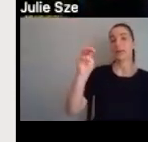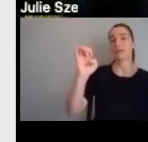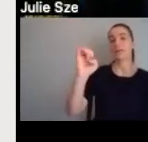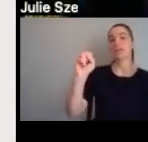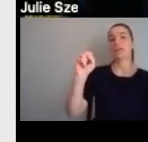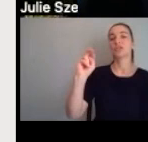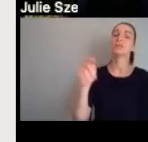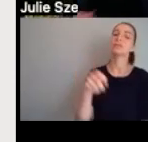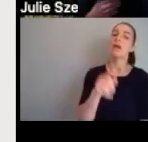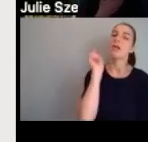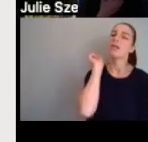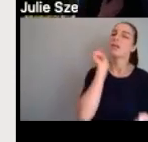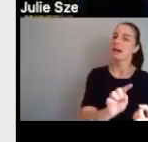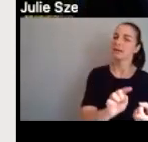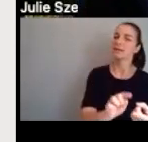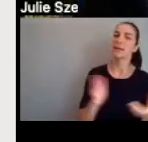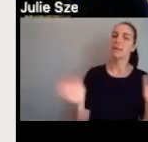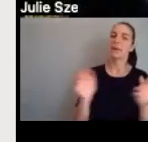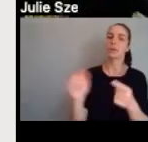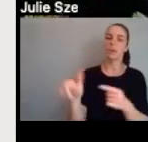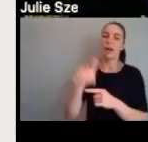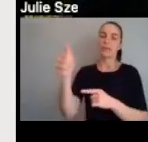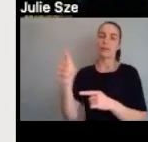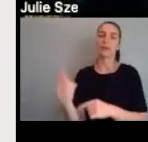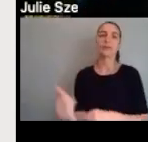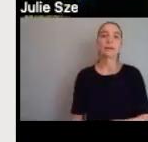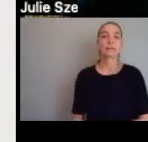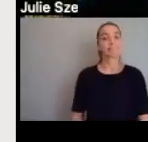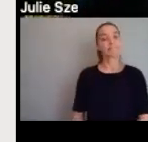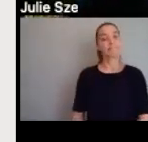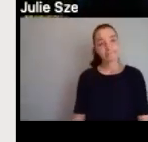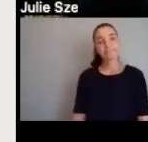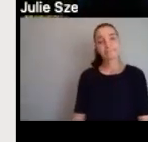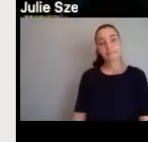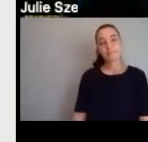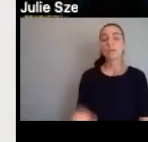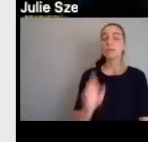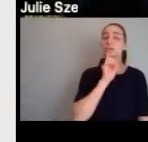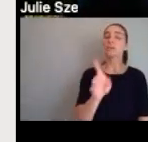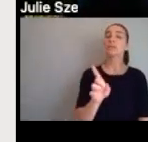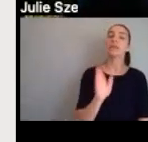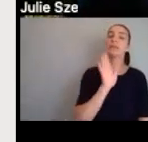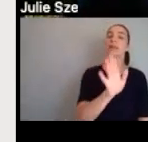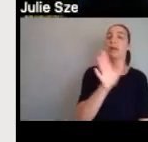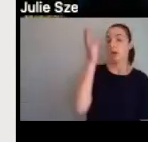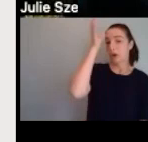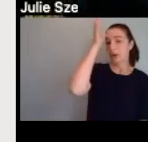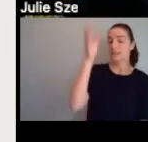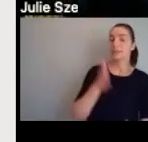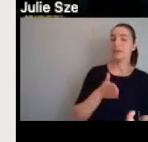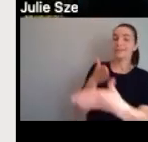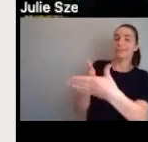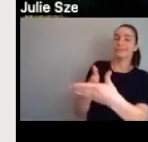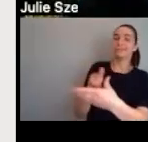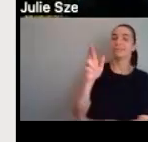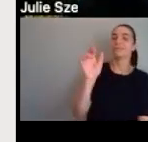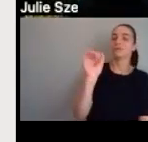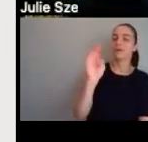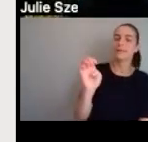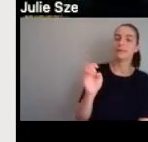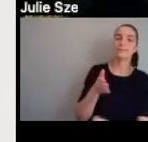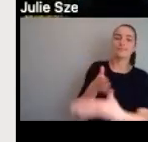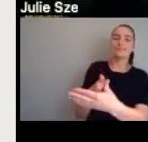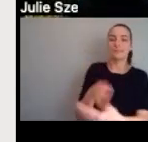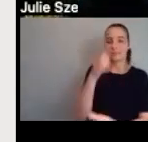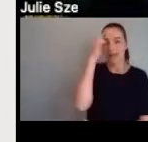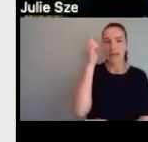um, uh, are anti-racist in their rejection of white supremacy and anti-blackness, decolonial in their